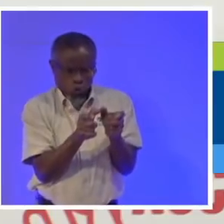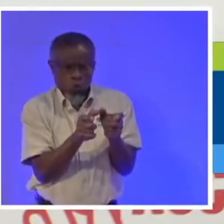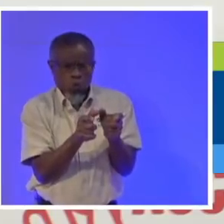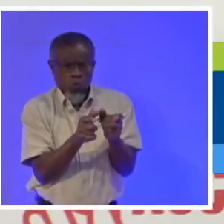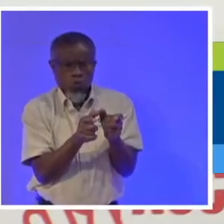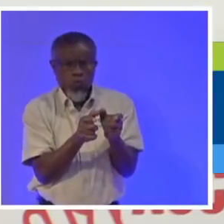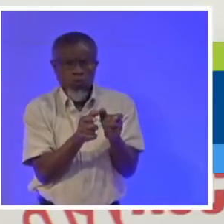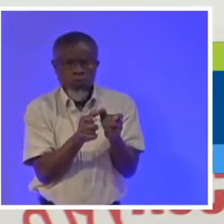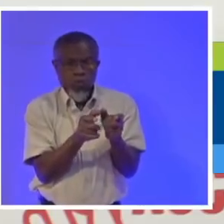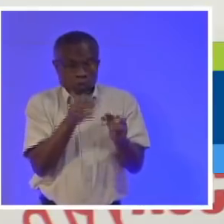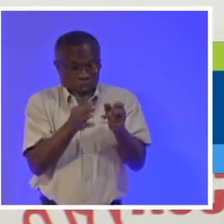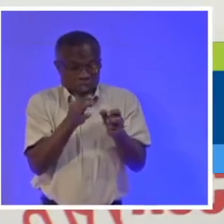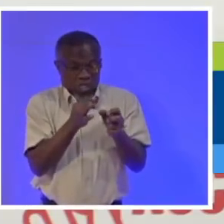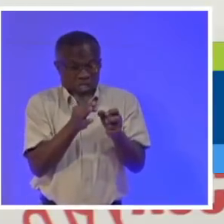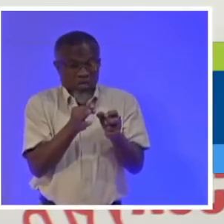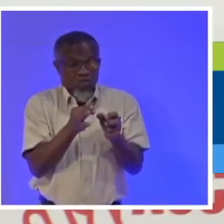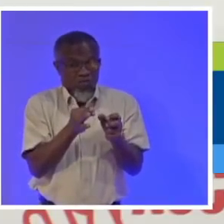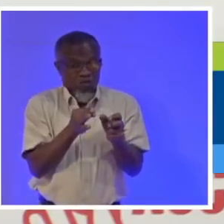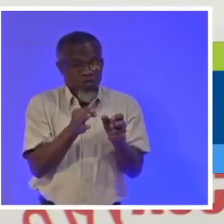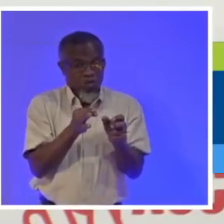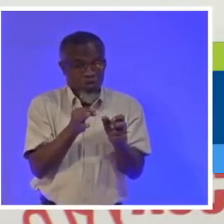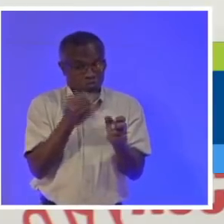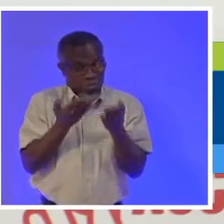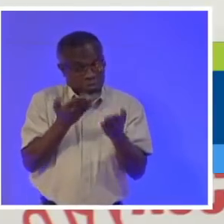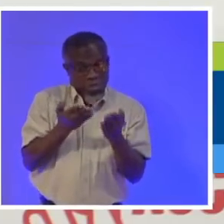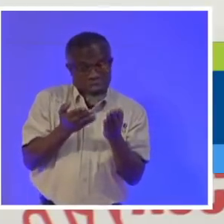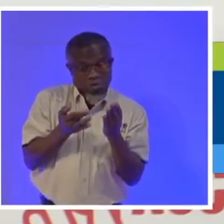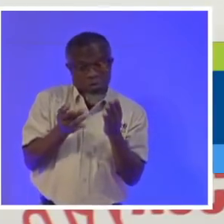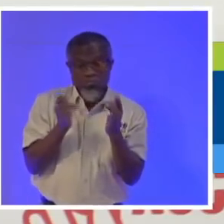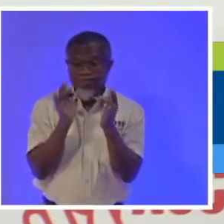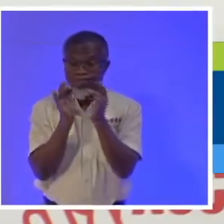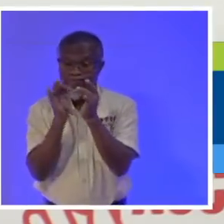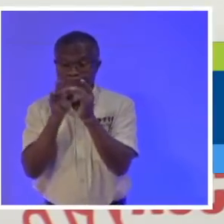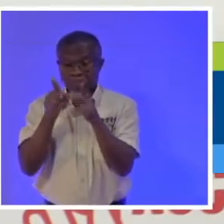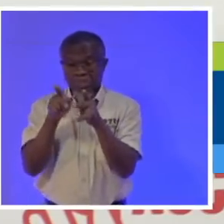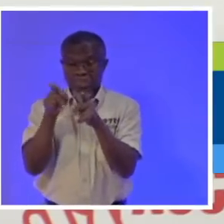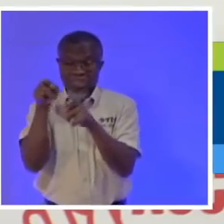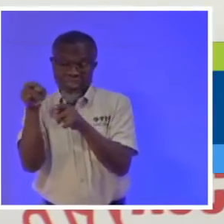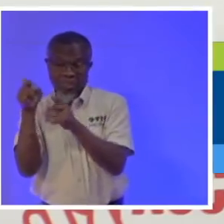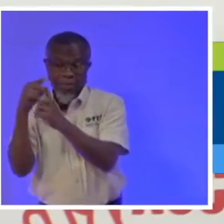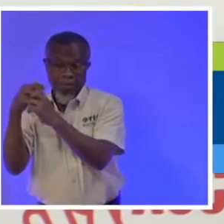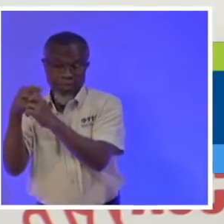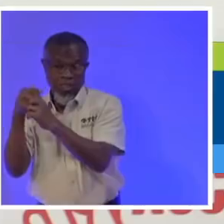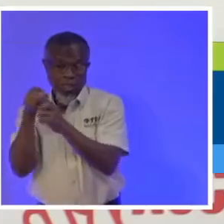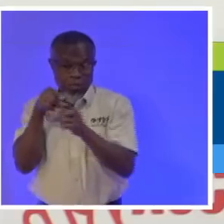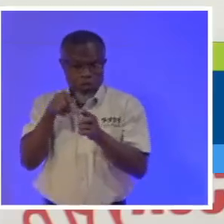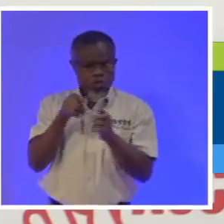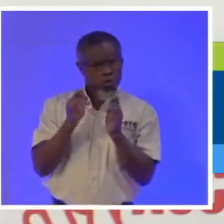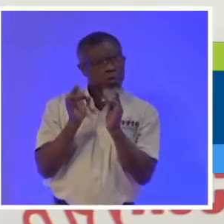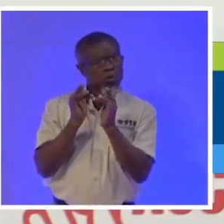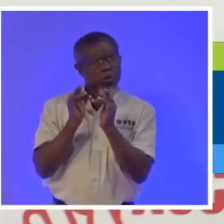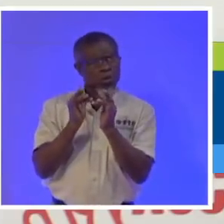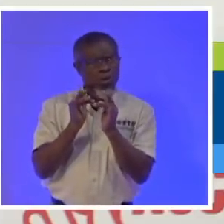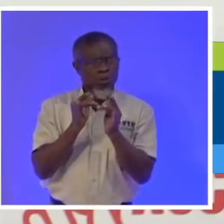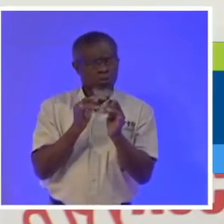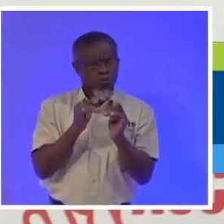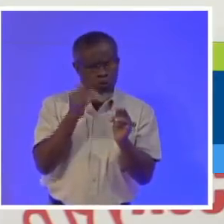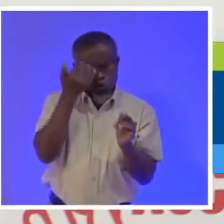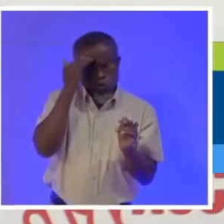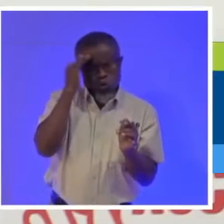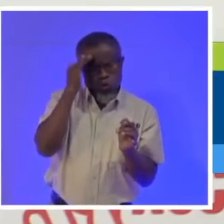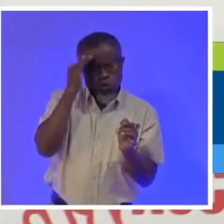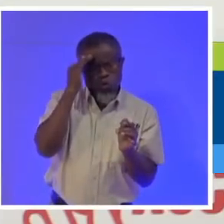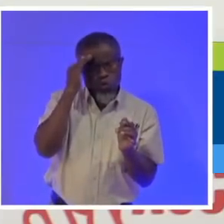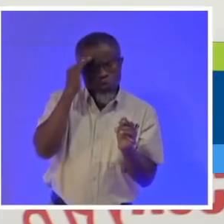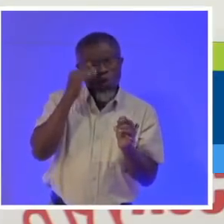exposed, not yet infected, but you're exposed to an infected person, you have the possibility of becoming infected yourself and of